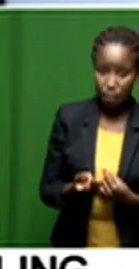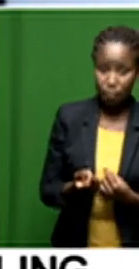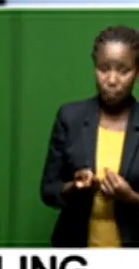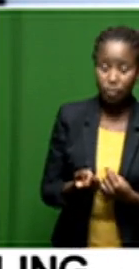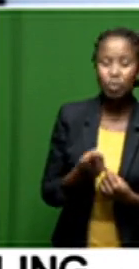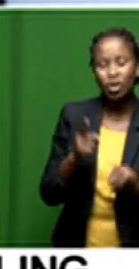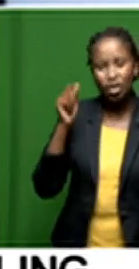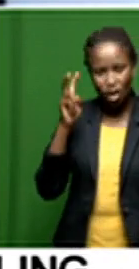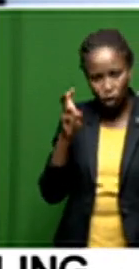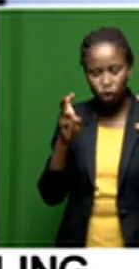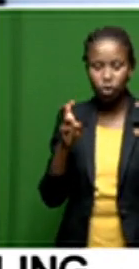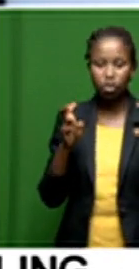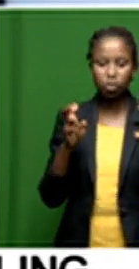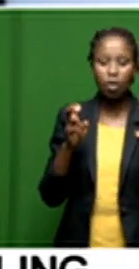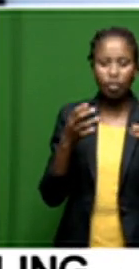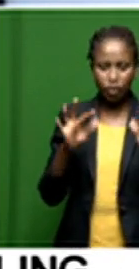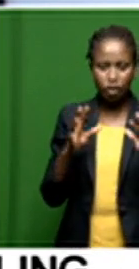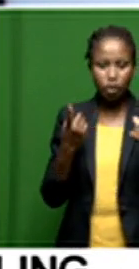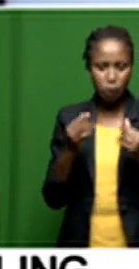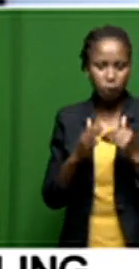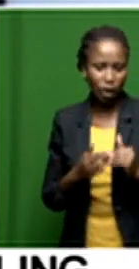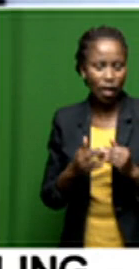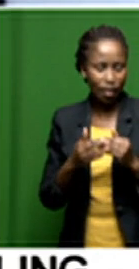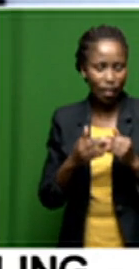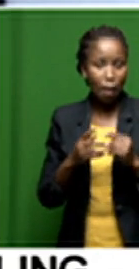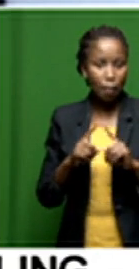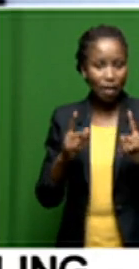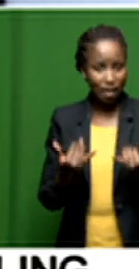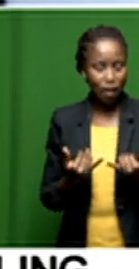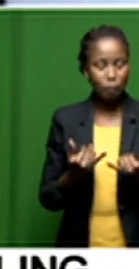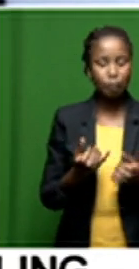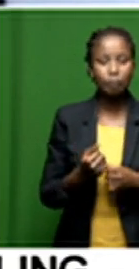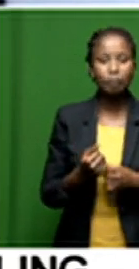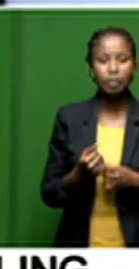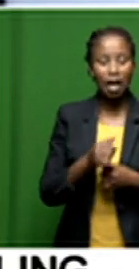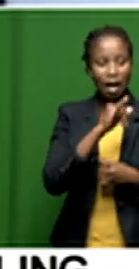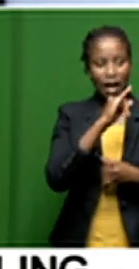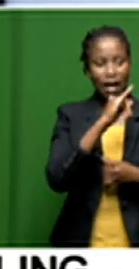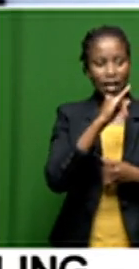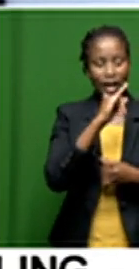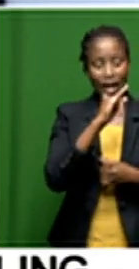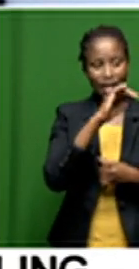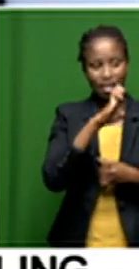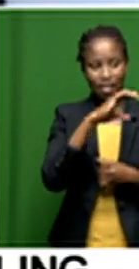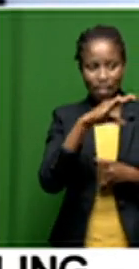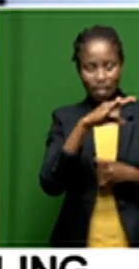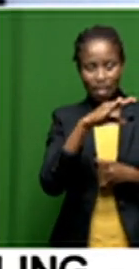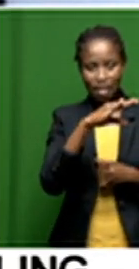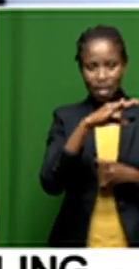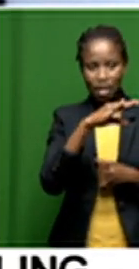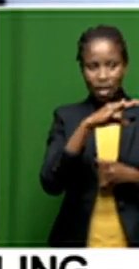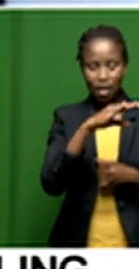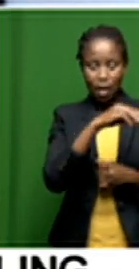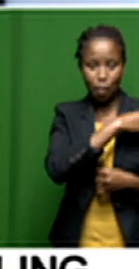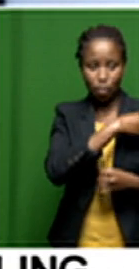The issues, I think, are relatively clear. As I've said, Leanne, I think the Electoral Management Act certainly comes to the aid of the